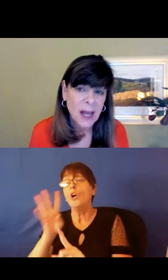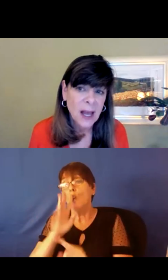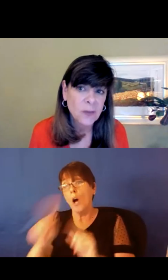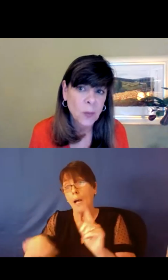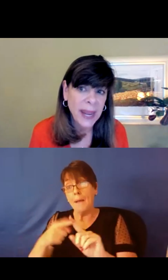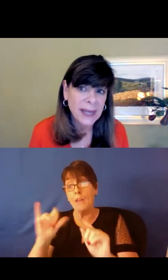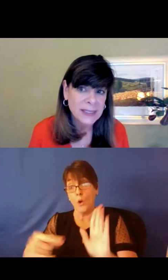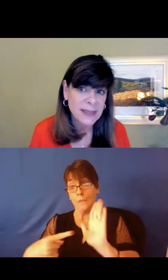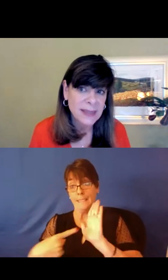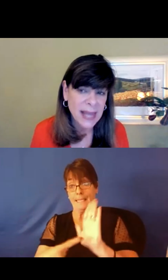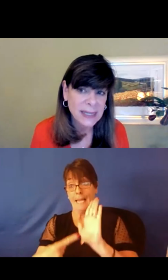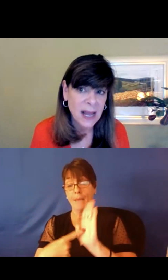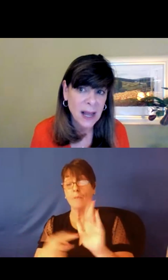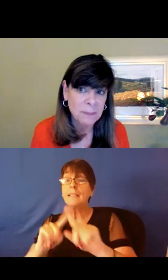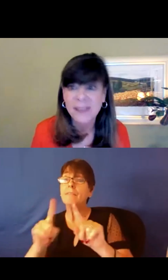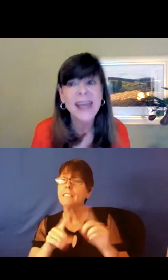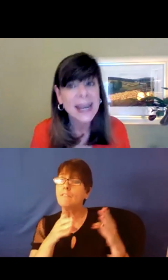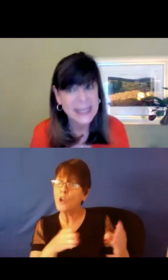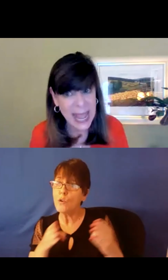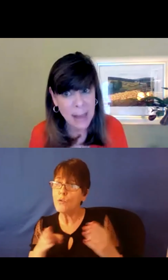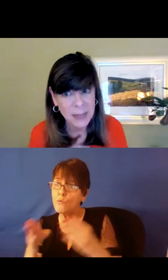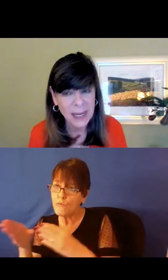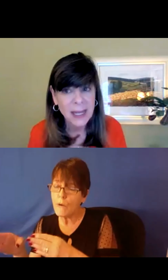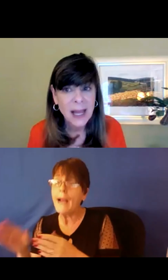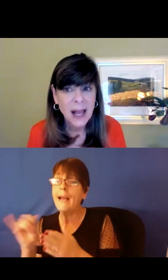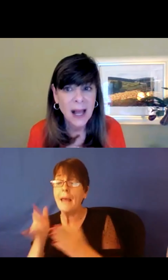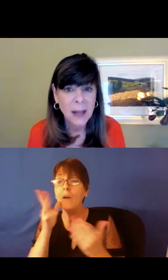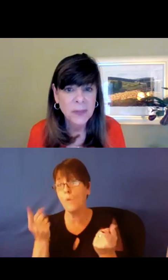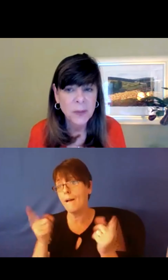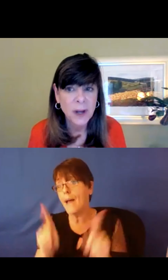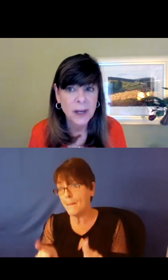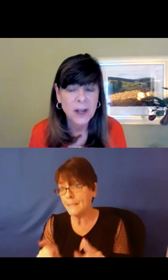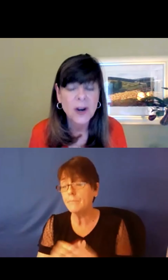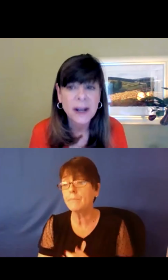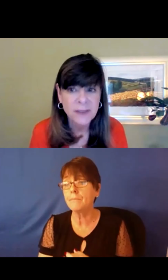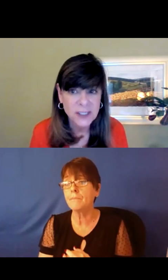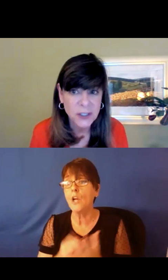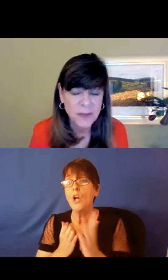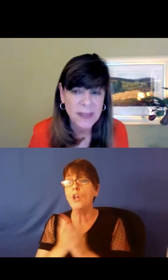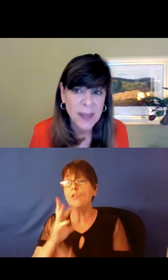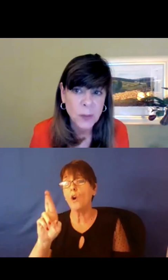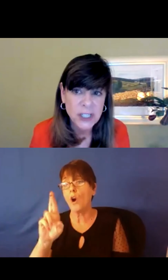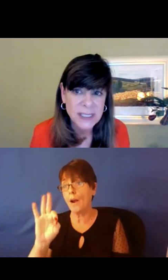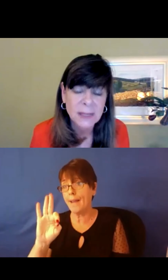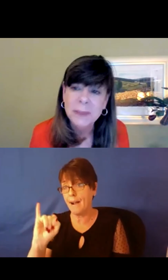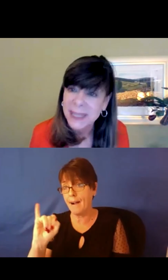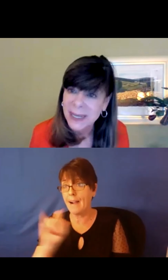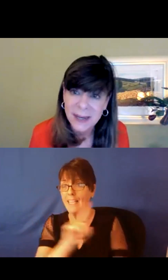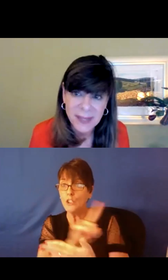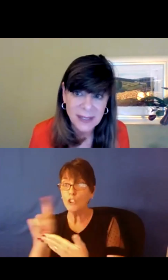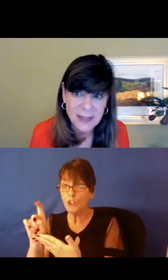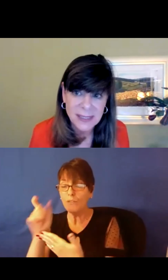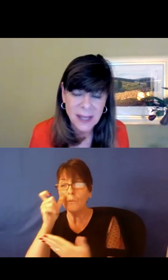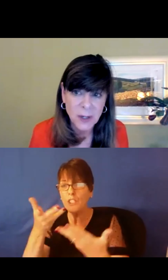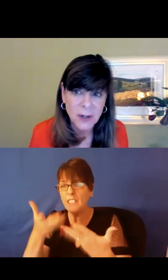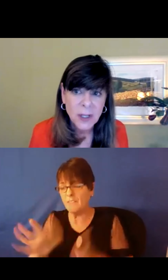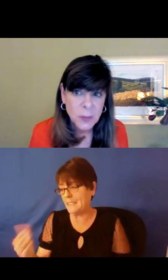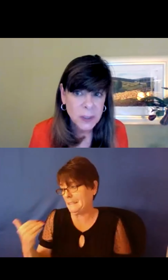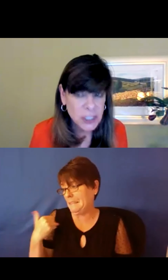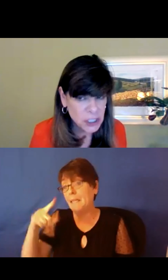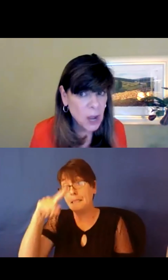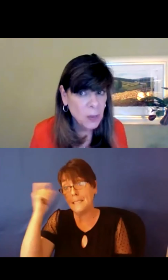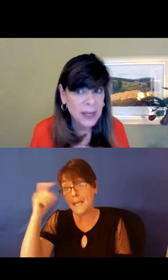examples of ways that that is happening through an RFI survey that we just completed at the end of the